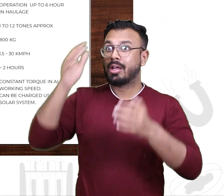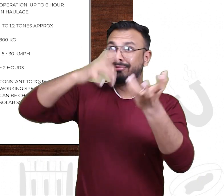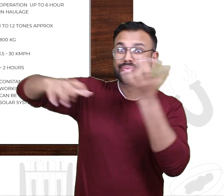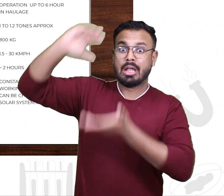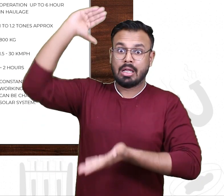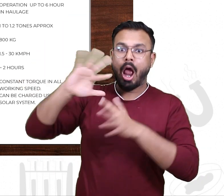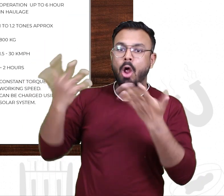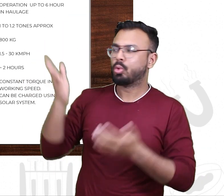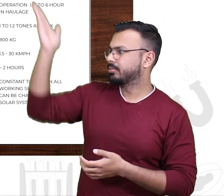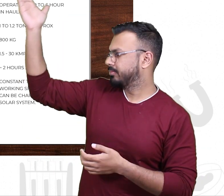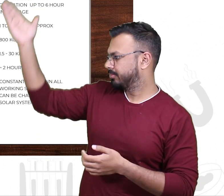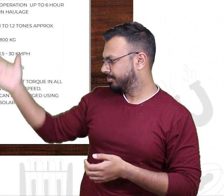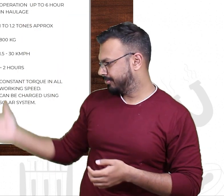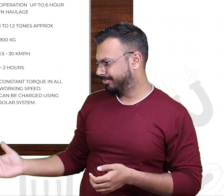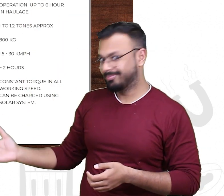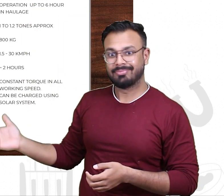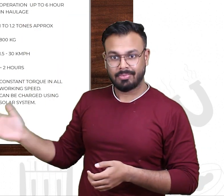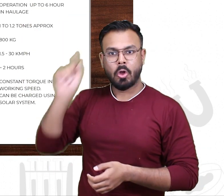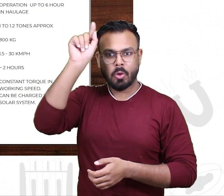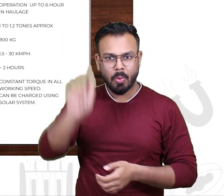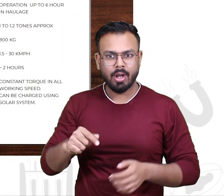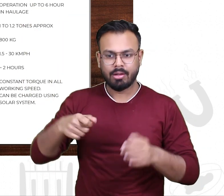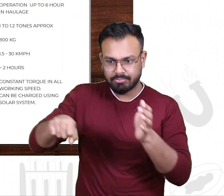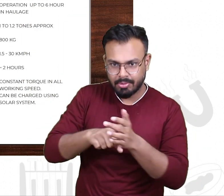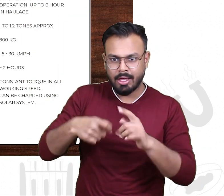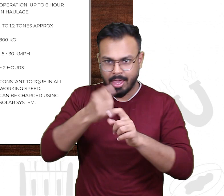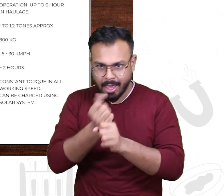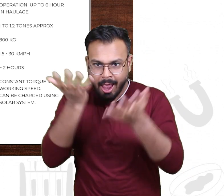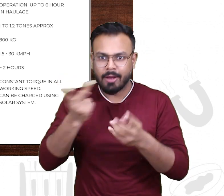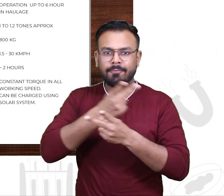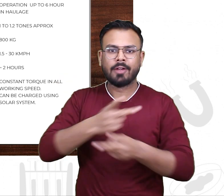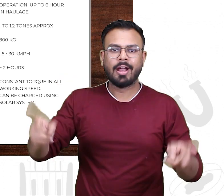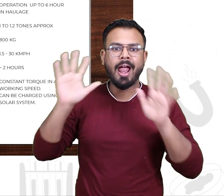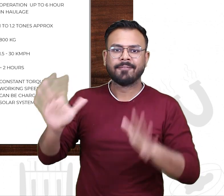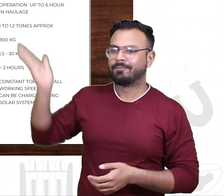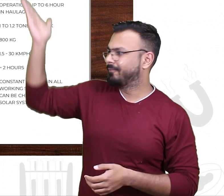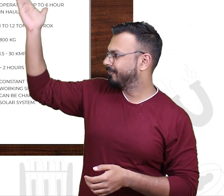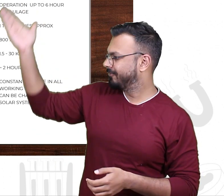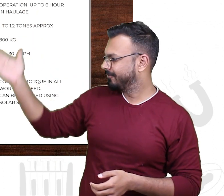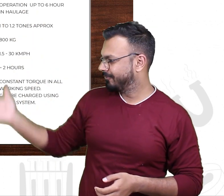efficiency. Currently, the basic parameter testing is in progress for the A tractor.